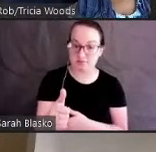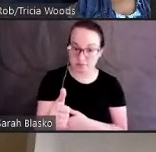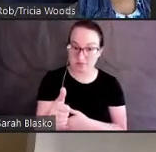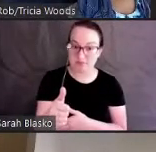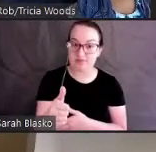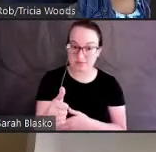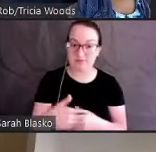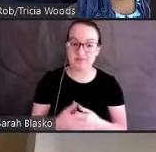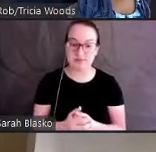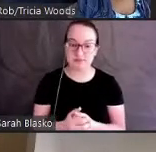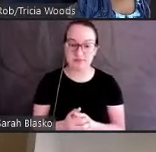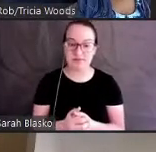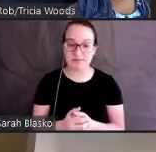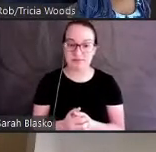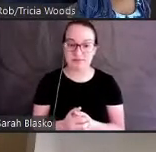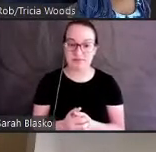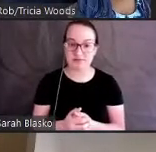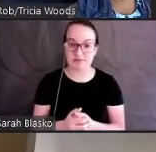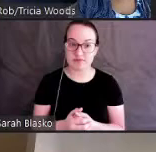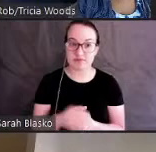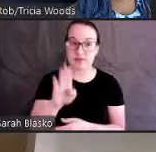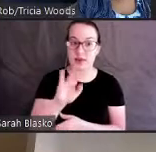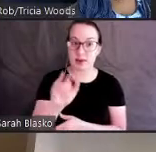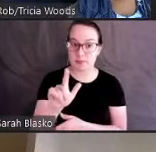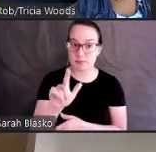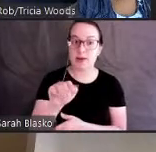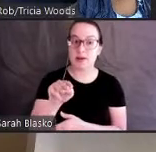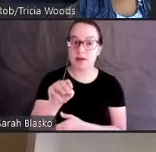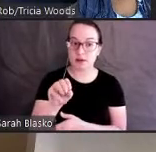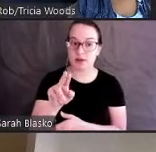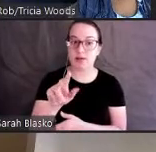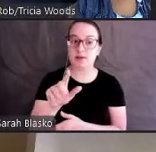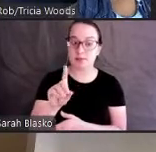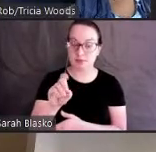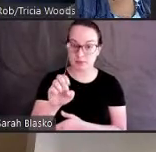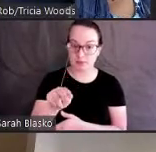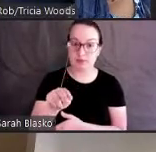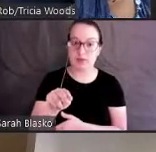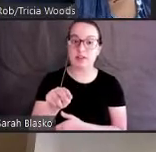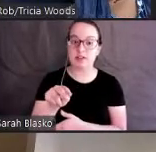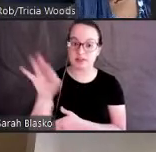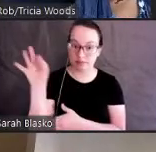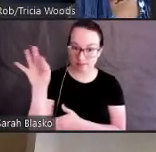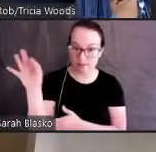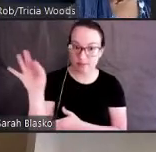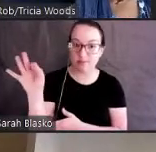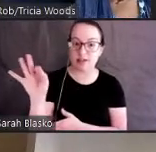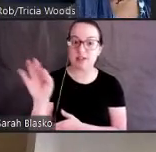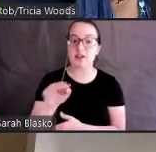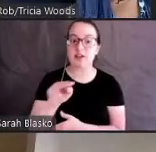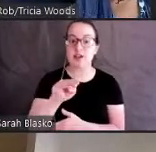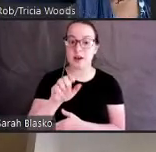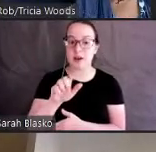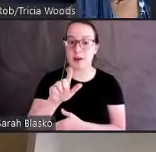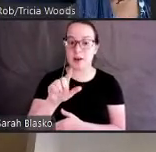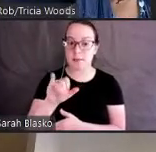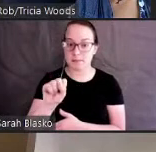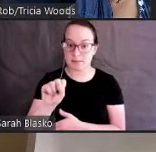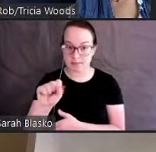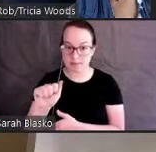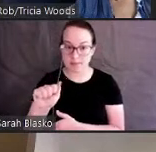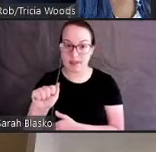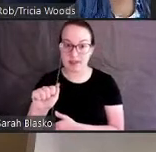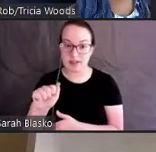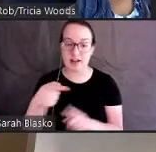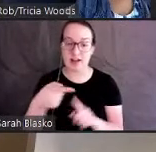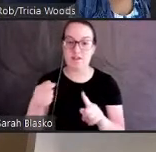And our own Bill Moulden is going to be a keynote speaker for that. Tim Schmidt is doing worship for that. And Melissa Abellio from Columbia is doing